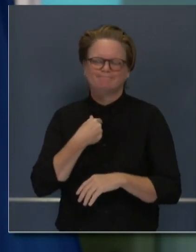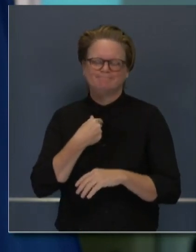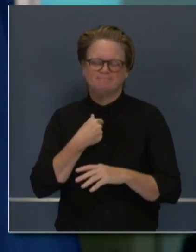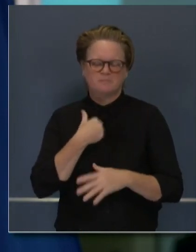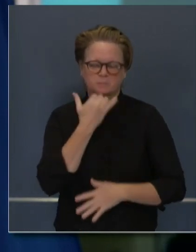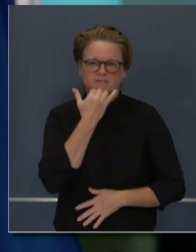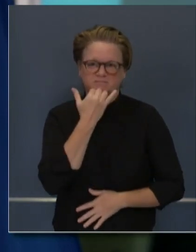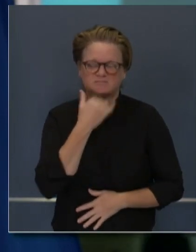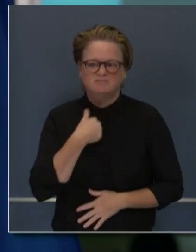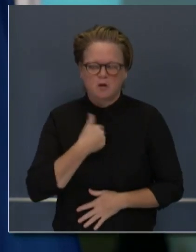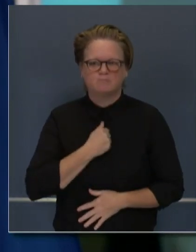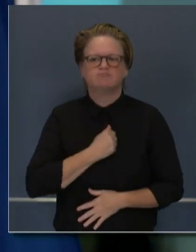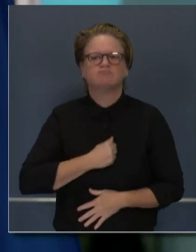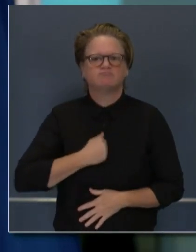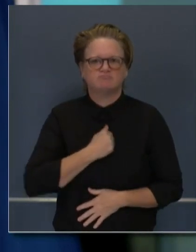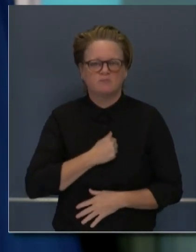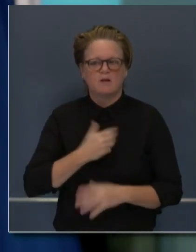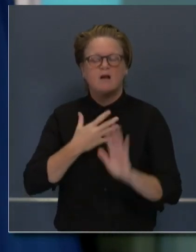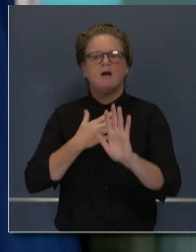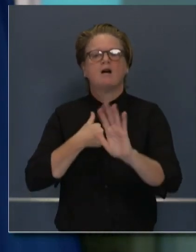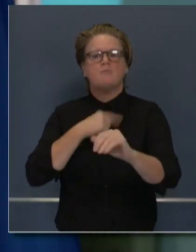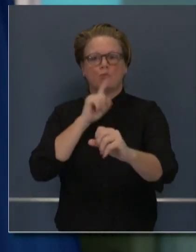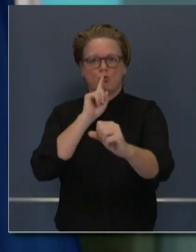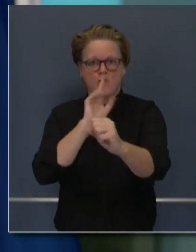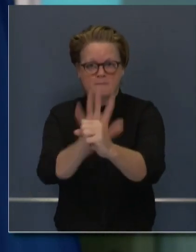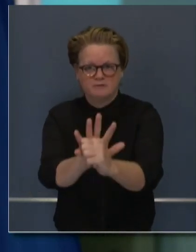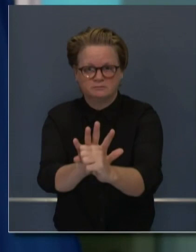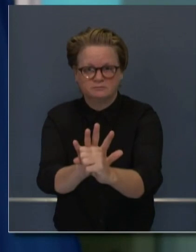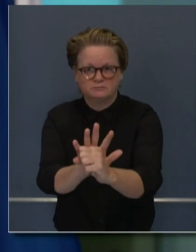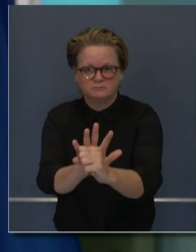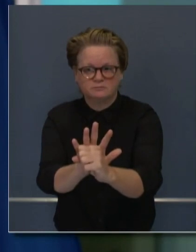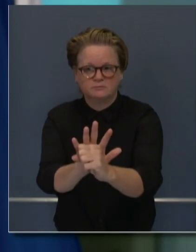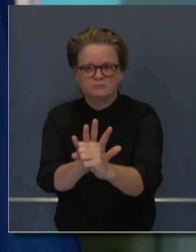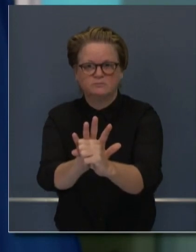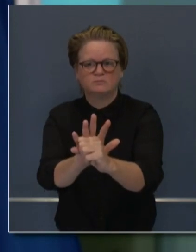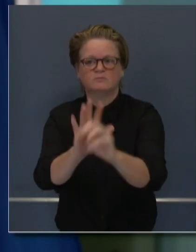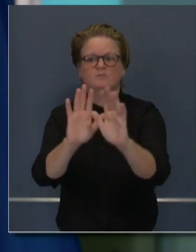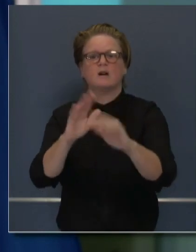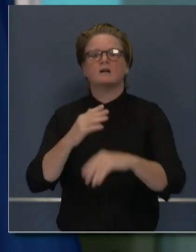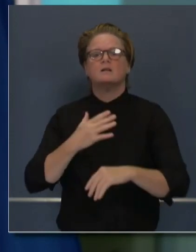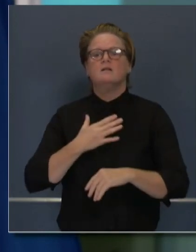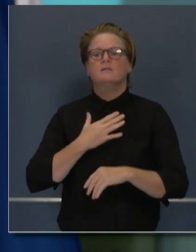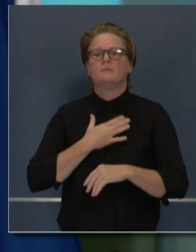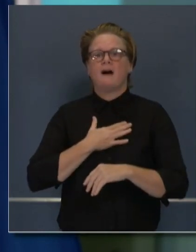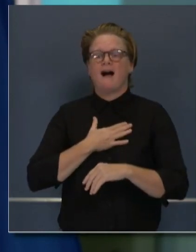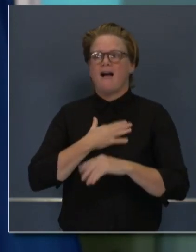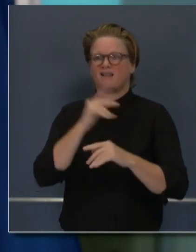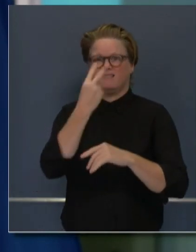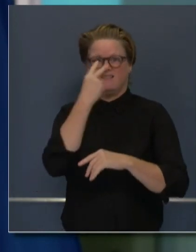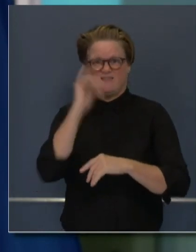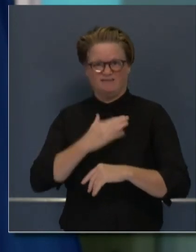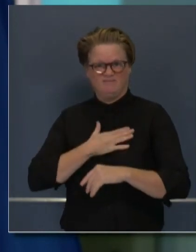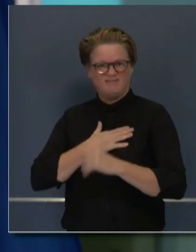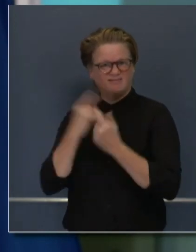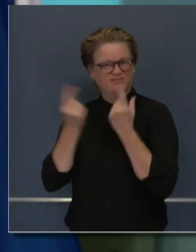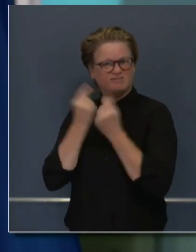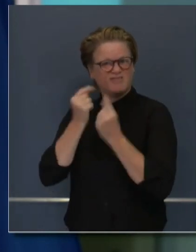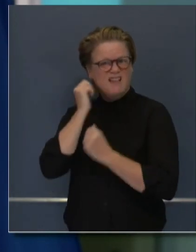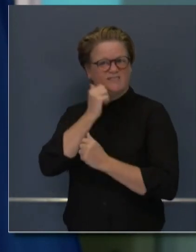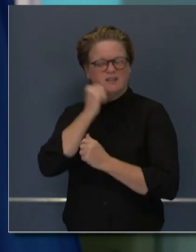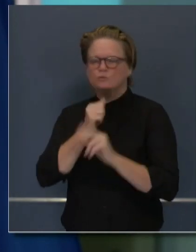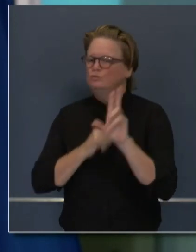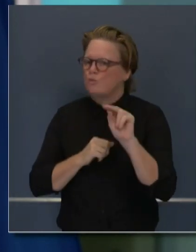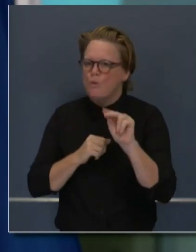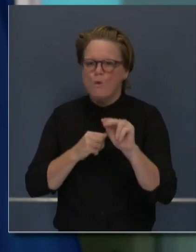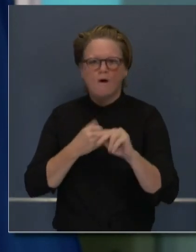have my word on that. And just know this has not been a practice I've indulged in the past. I take it very seriously, what we are